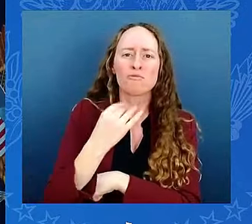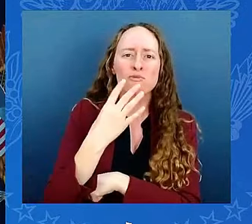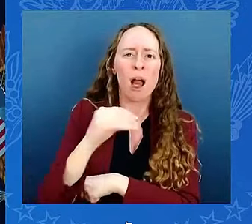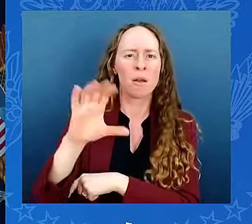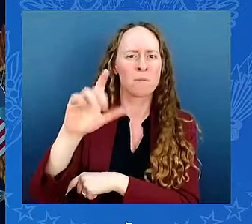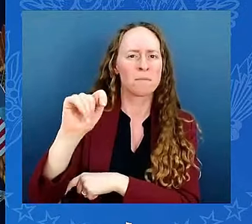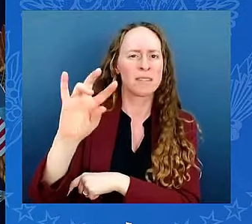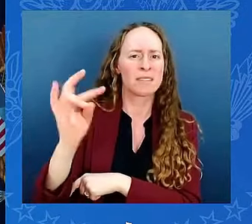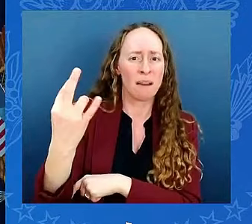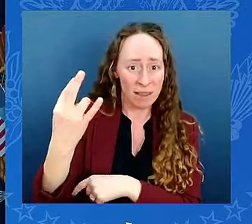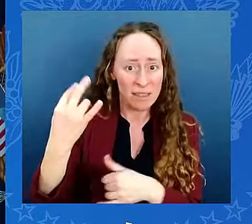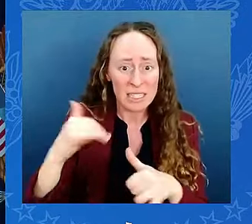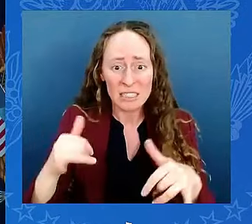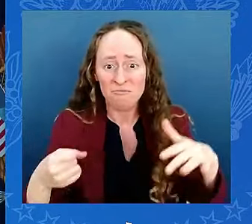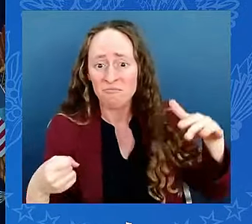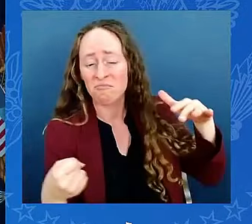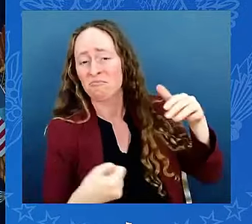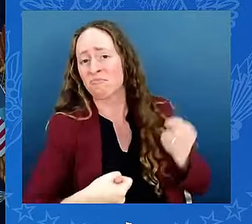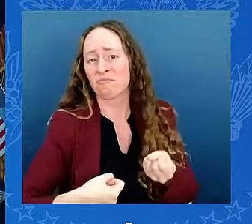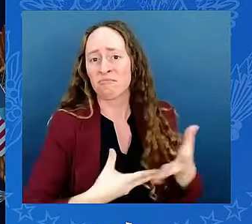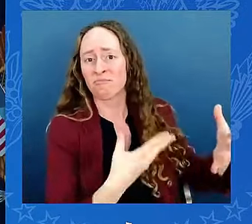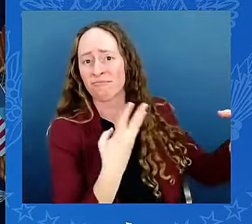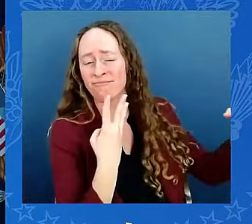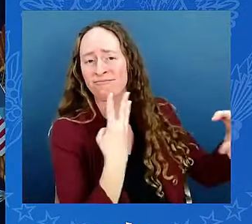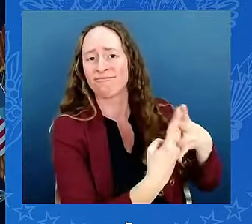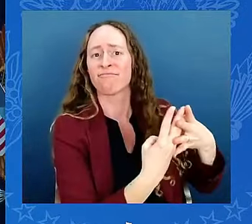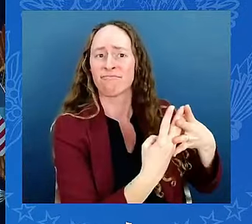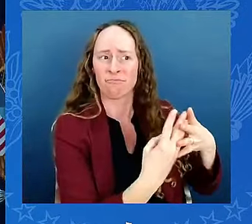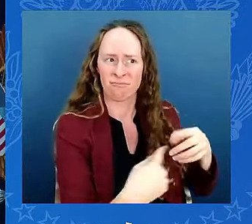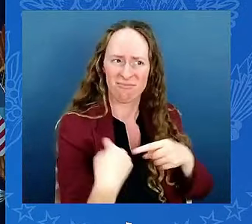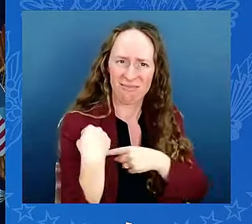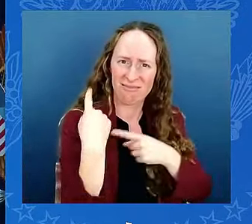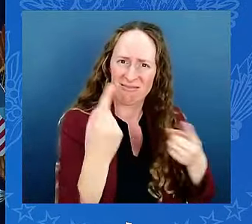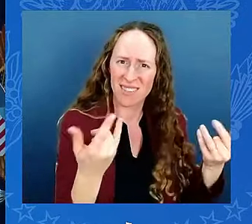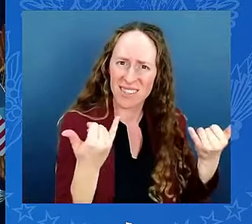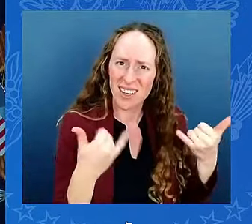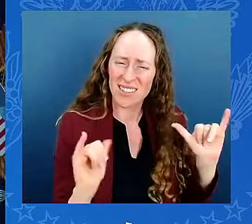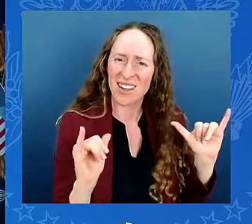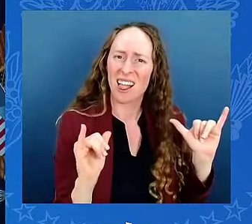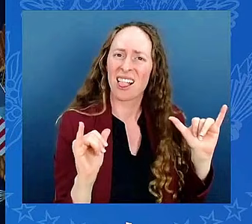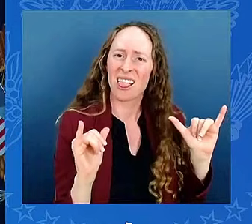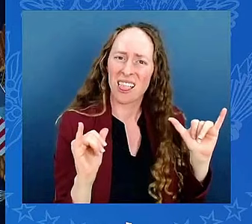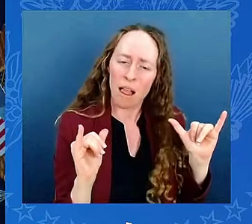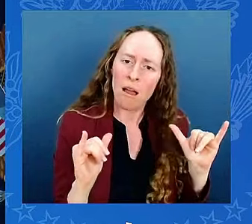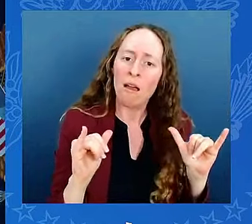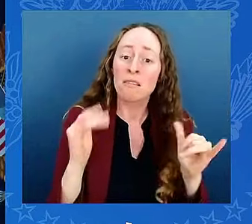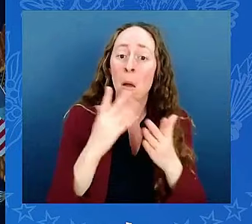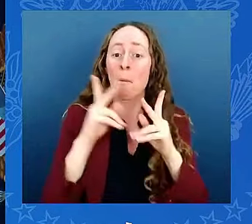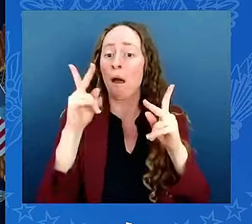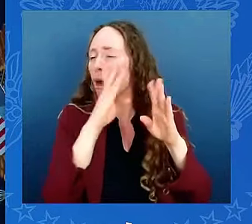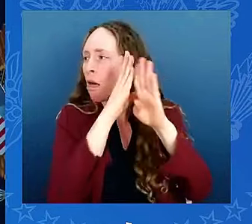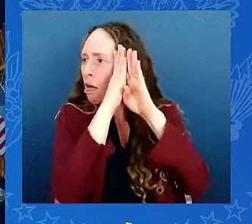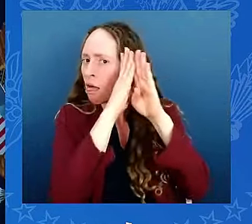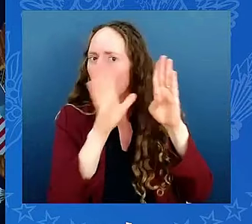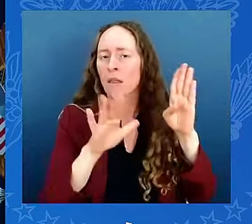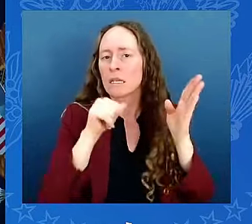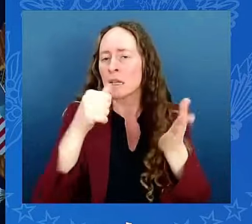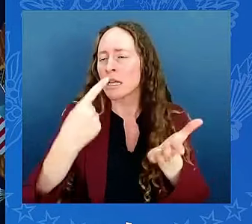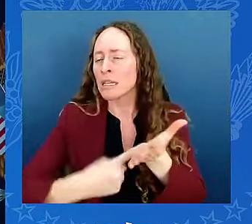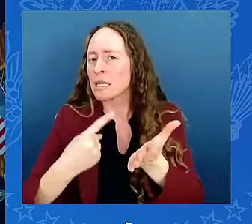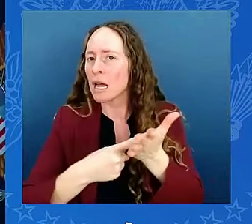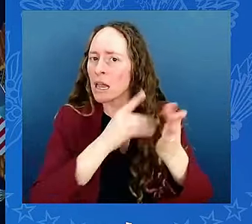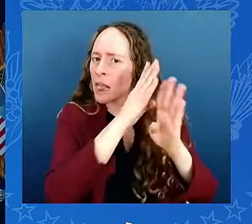Silence and denial can hide much, but it can erase nothing, nothing. Some injuries are so